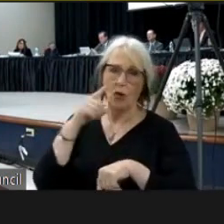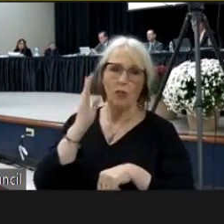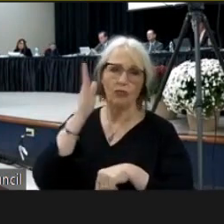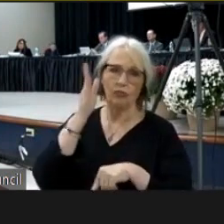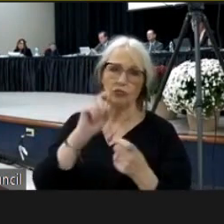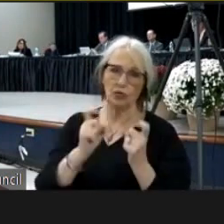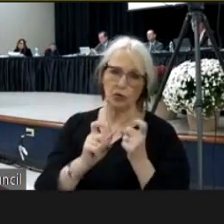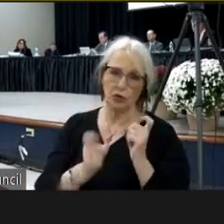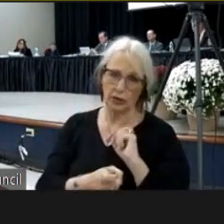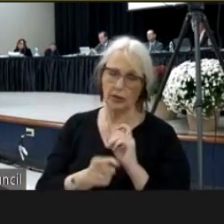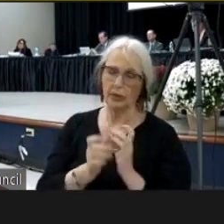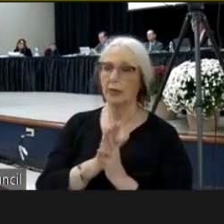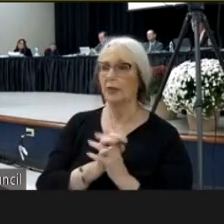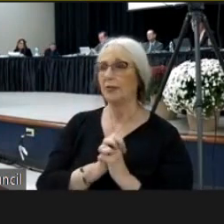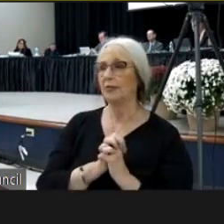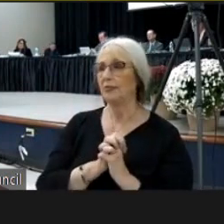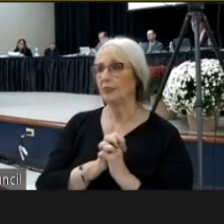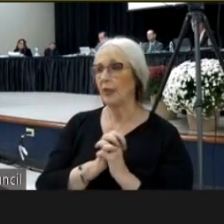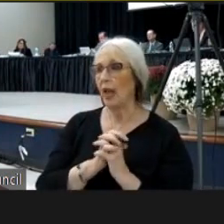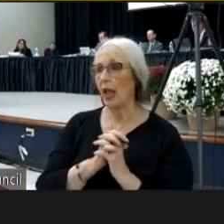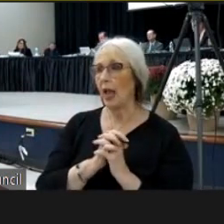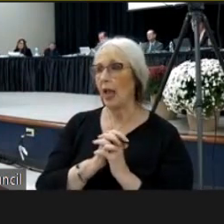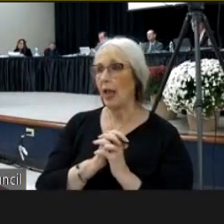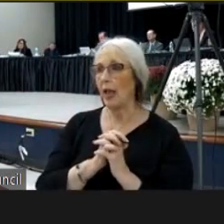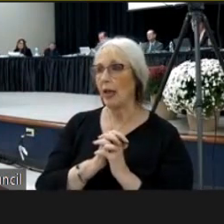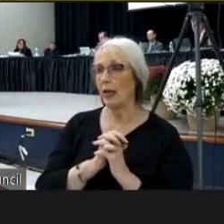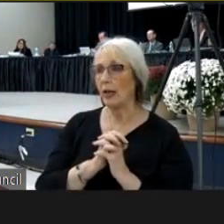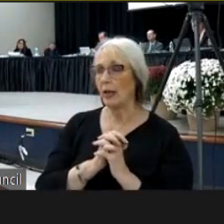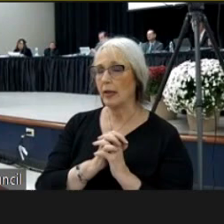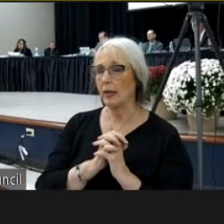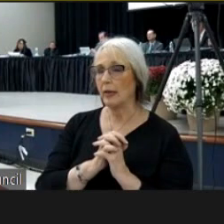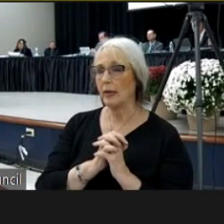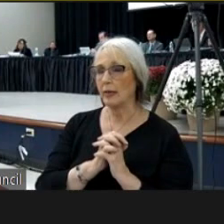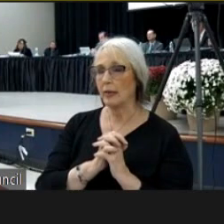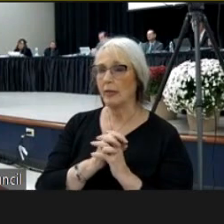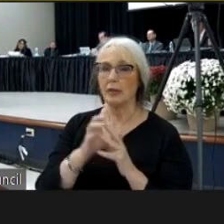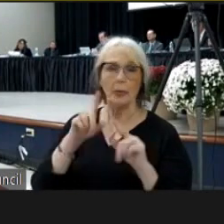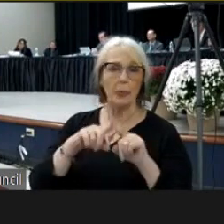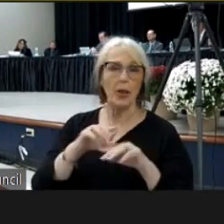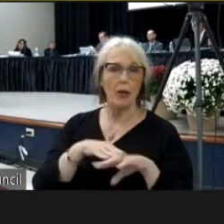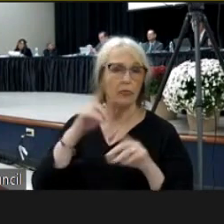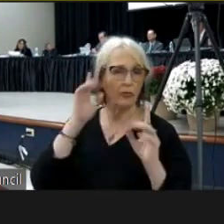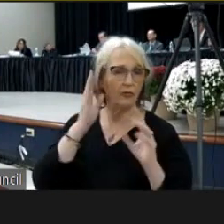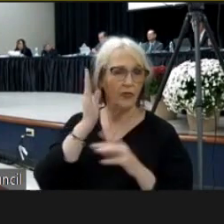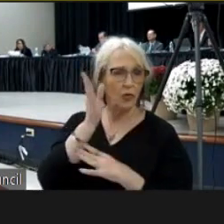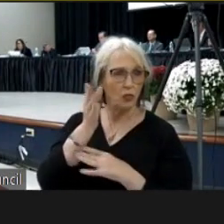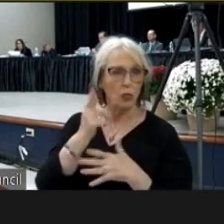still do the planning necessary to envision what the future may entail.